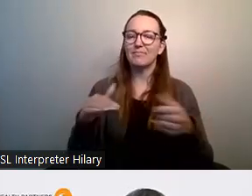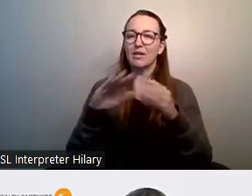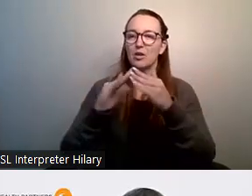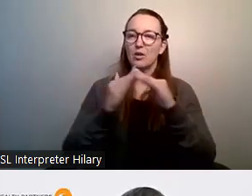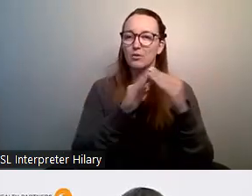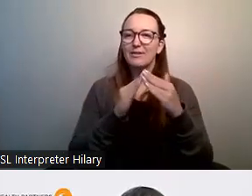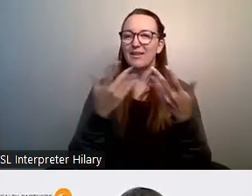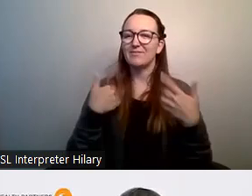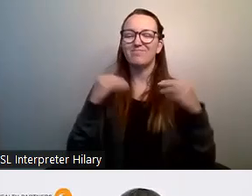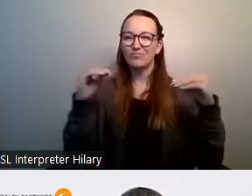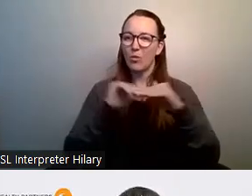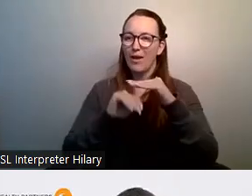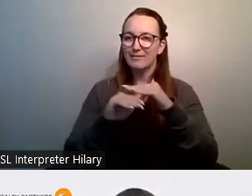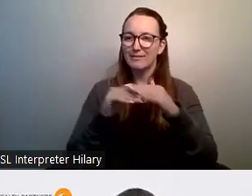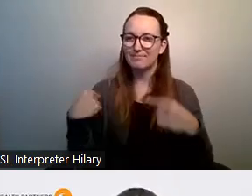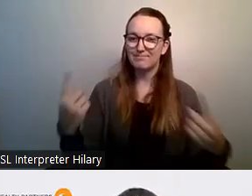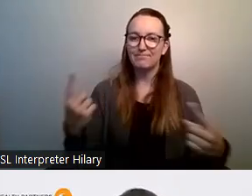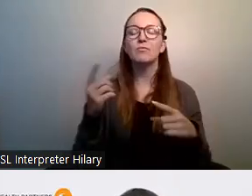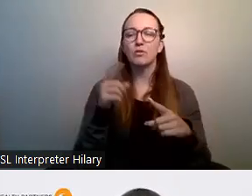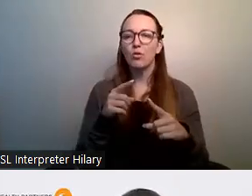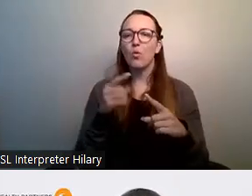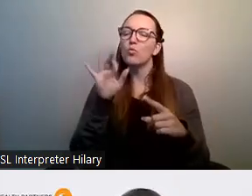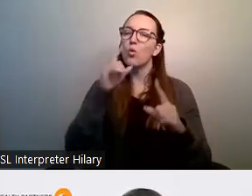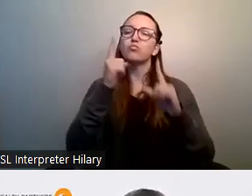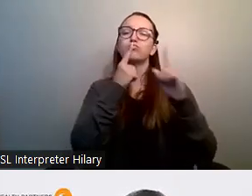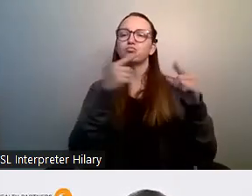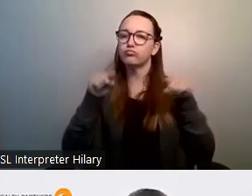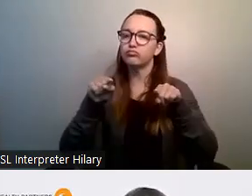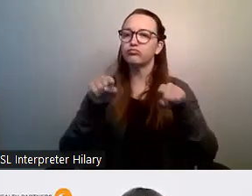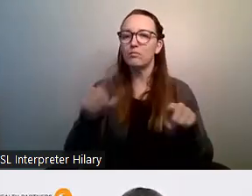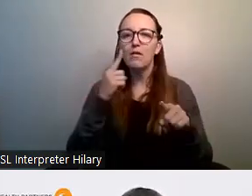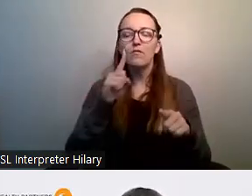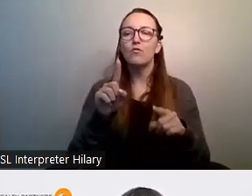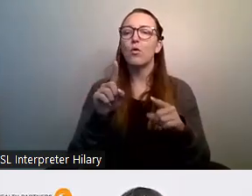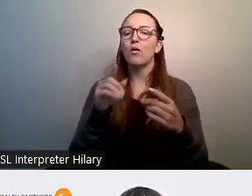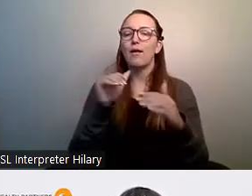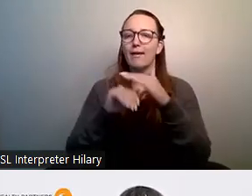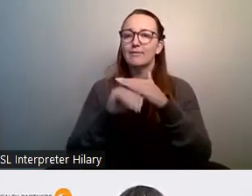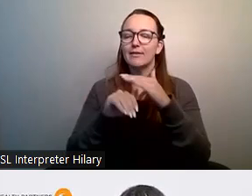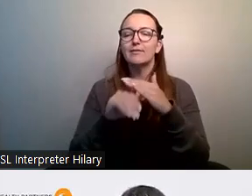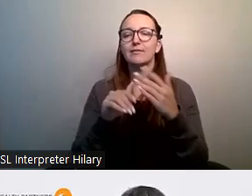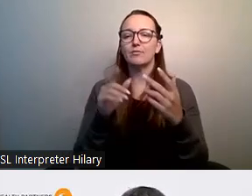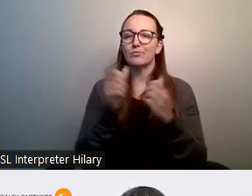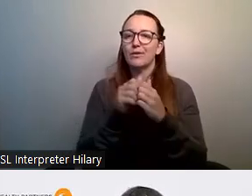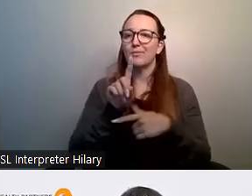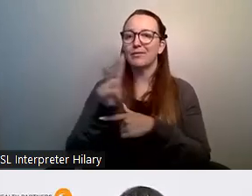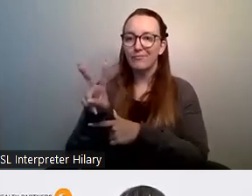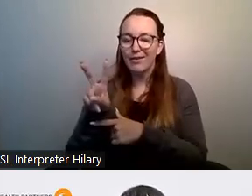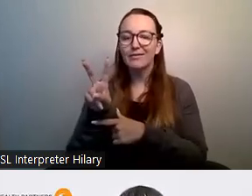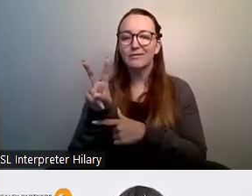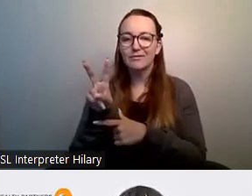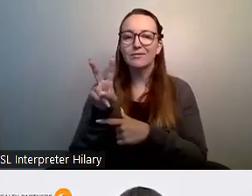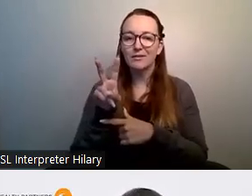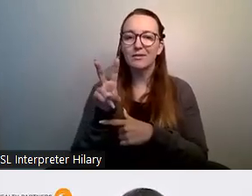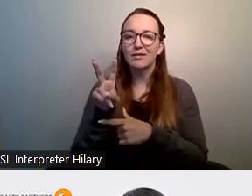and the opportunity to elevate health access for survivors at domestic violence programs and for health center staff